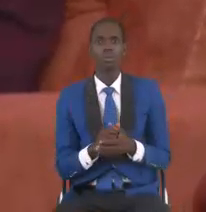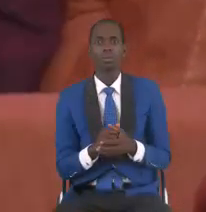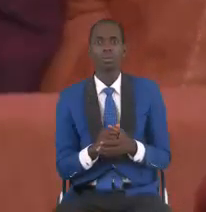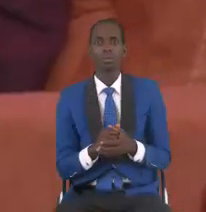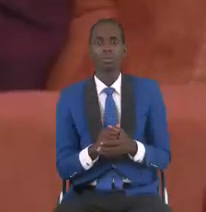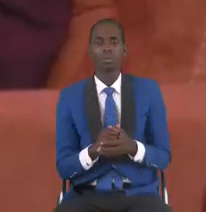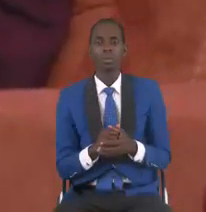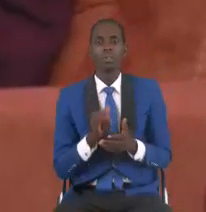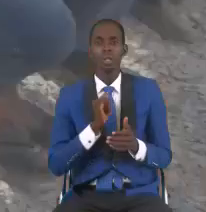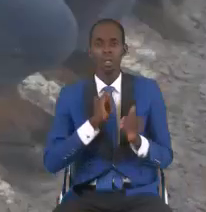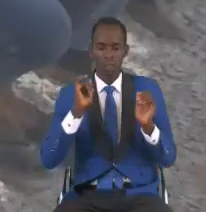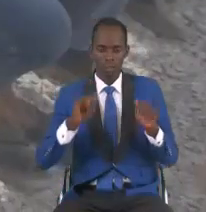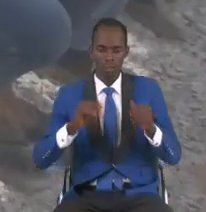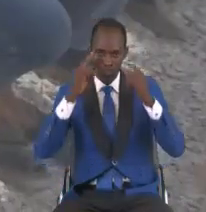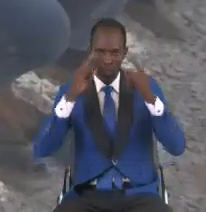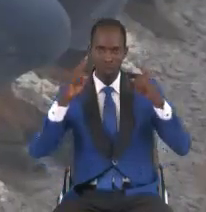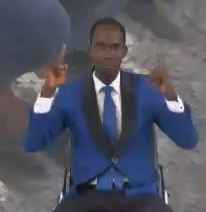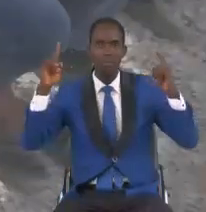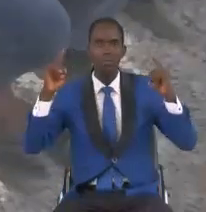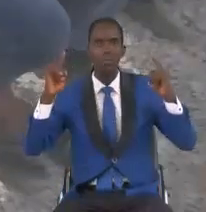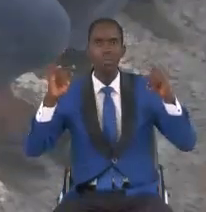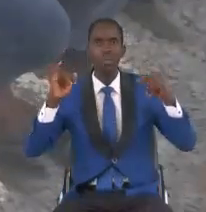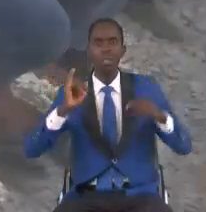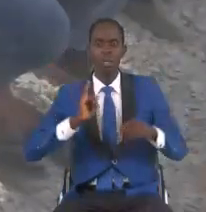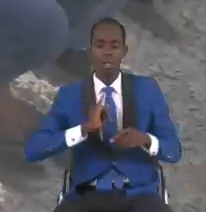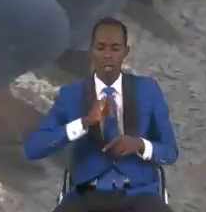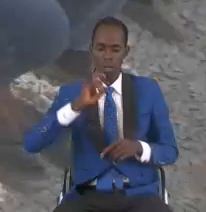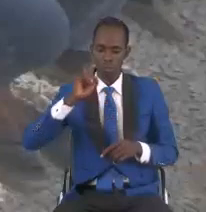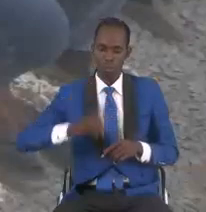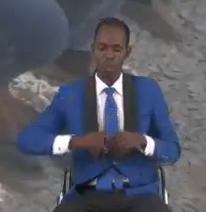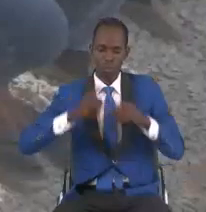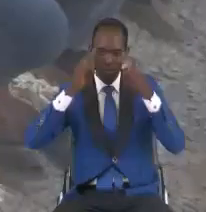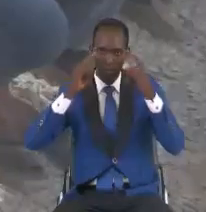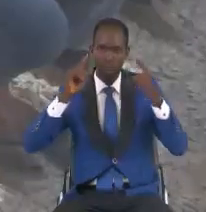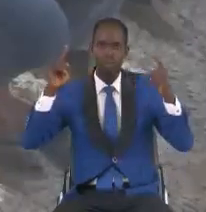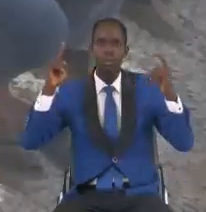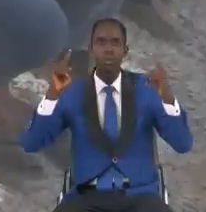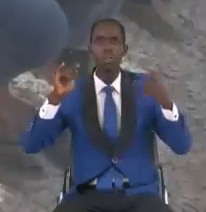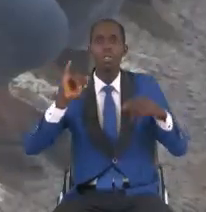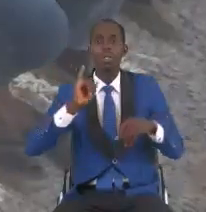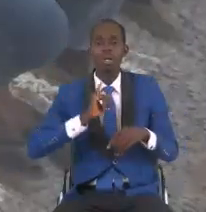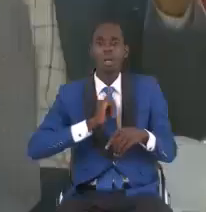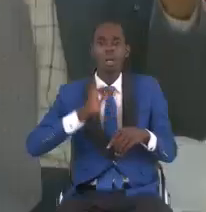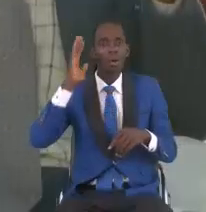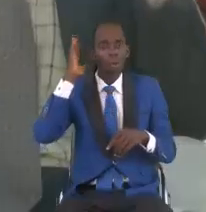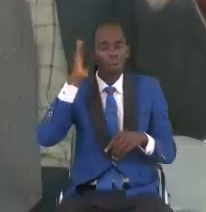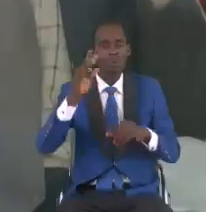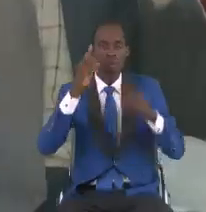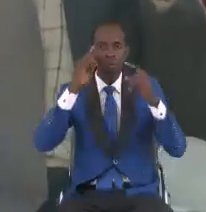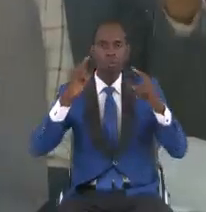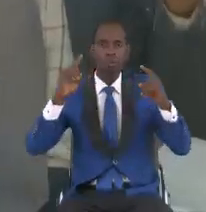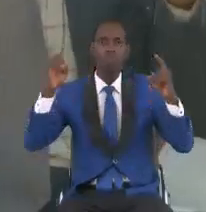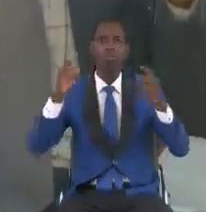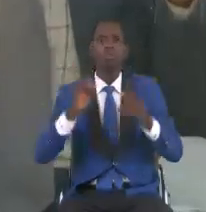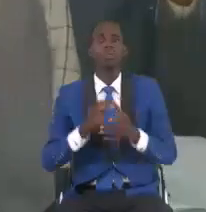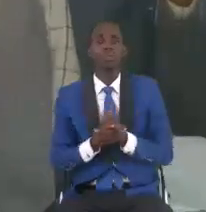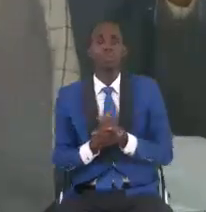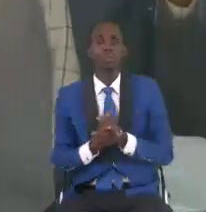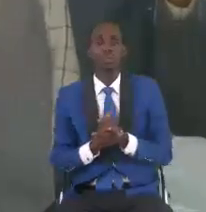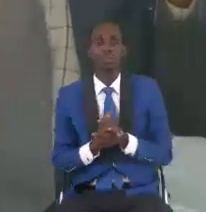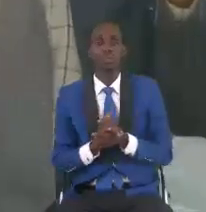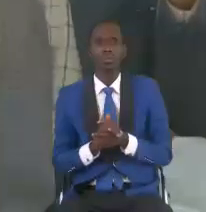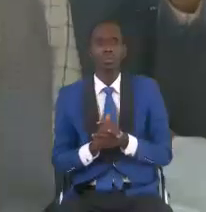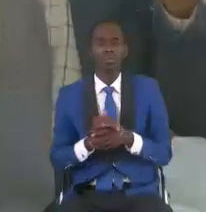can succeed, I must succeed, I will succeed, I cannot